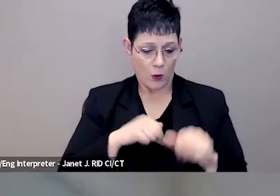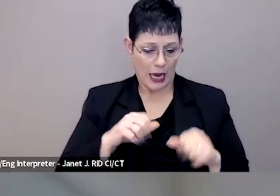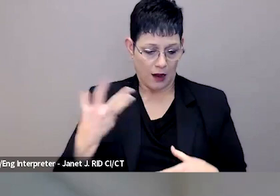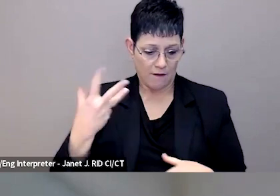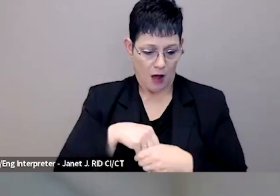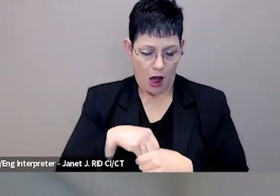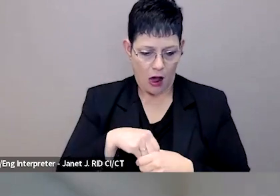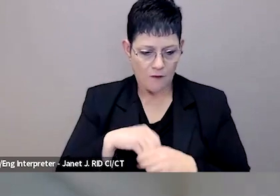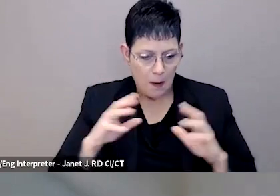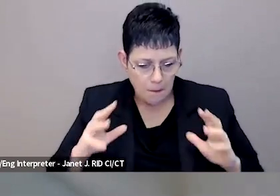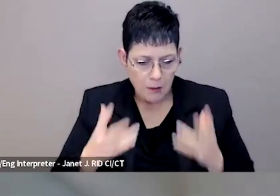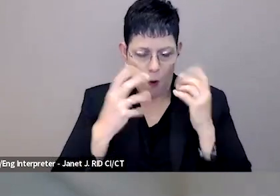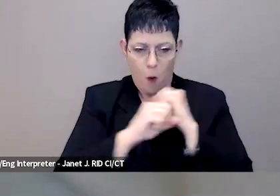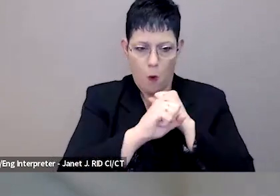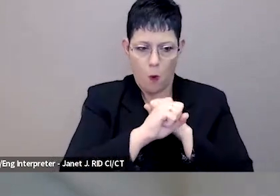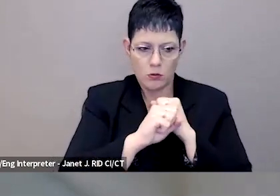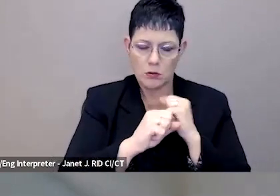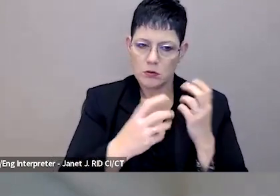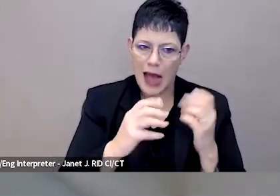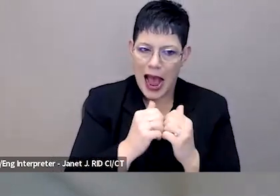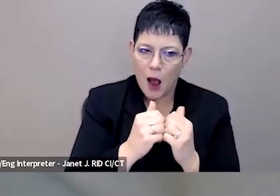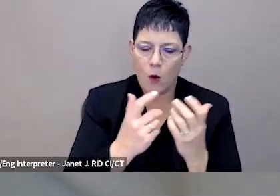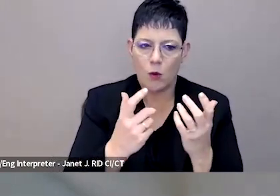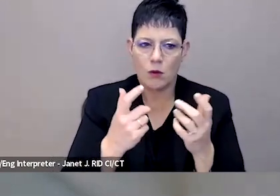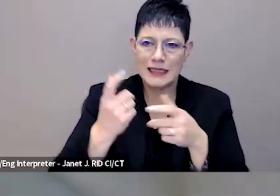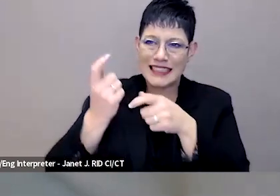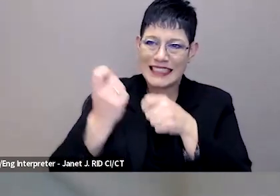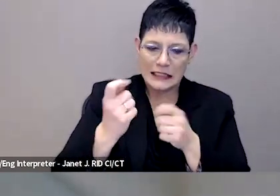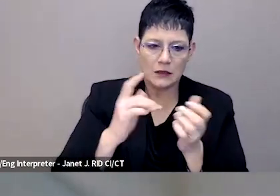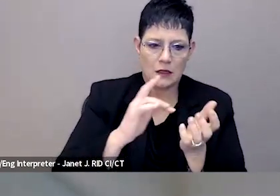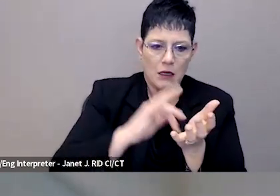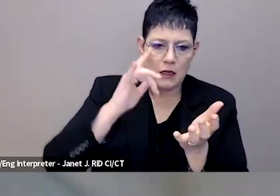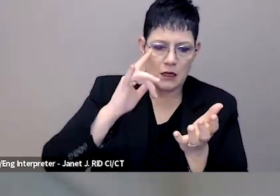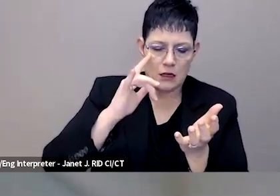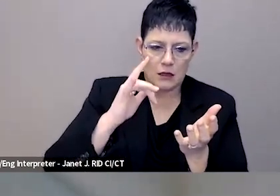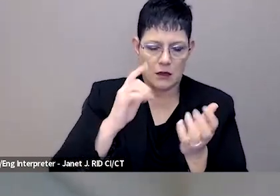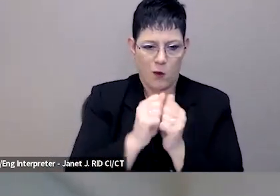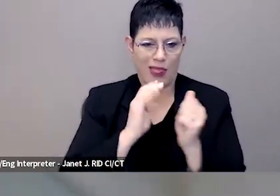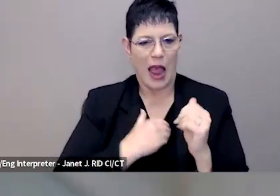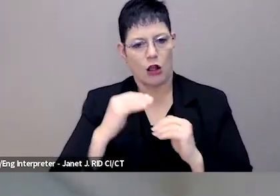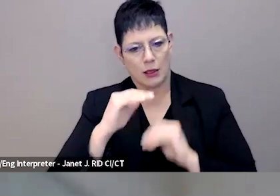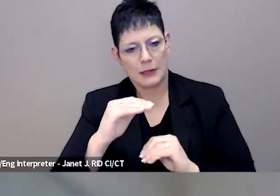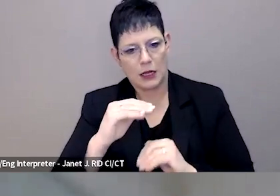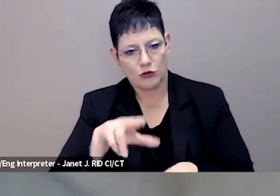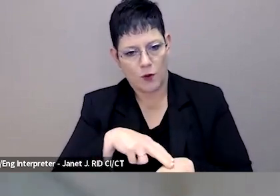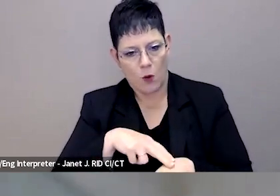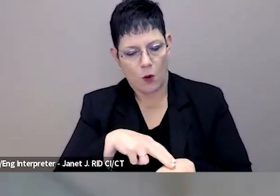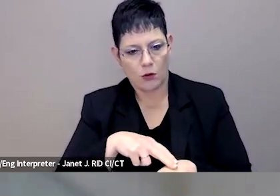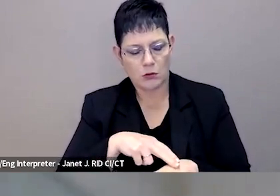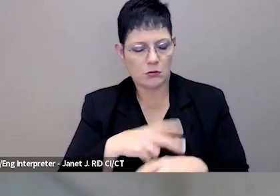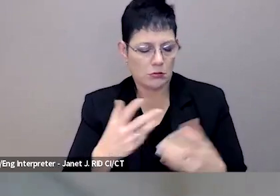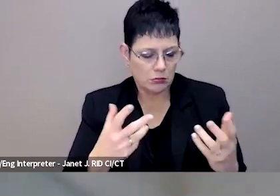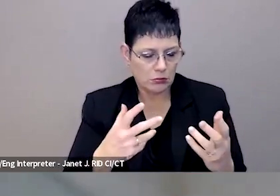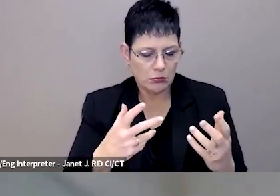the direct care workforce that is possible within the parameters of the strategy, acknowledging that parallel efforts